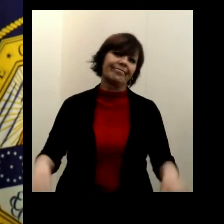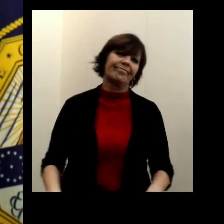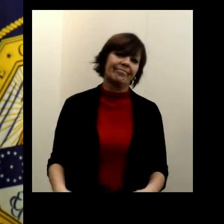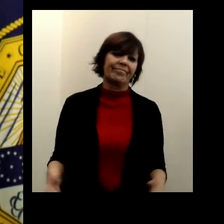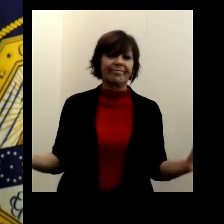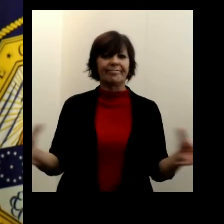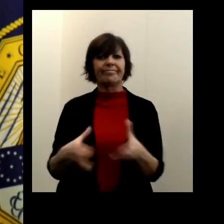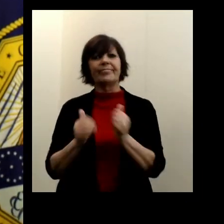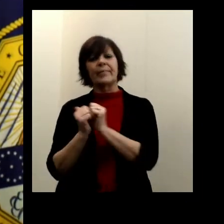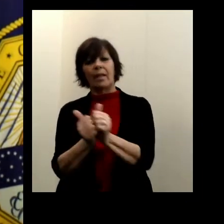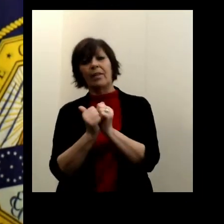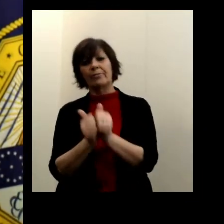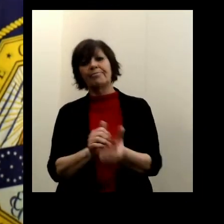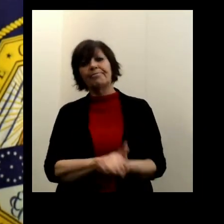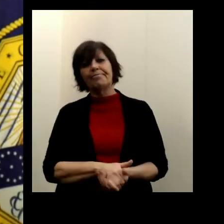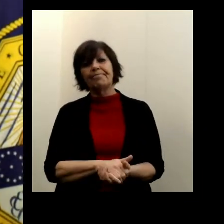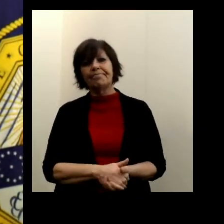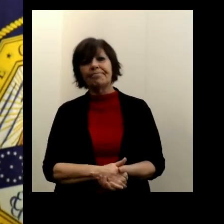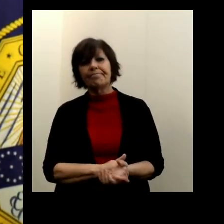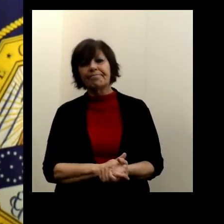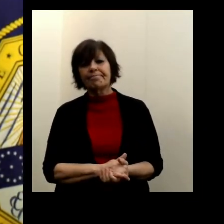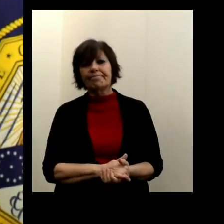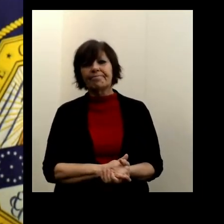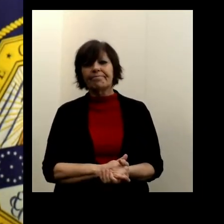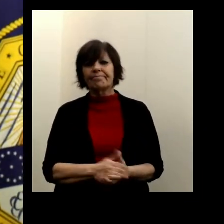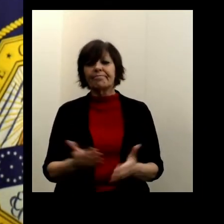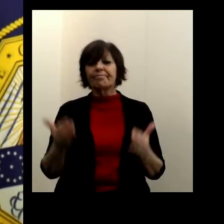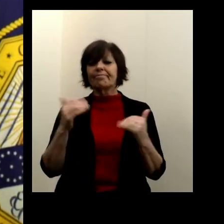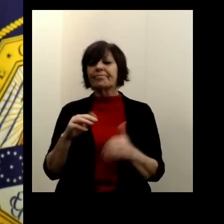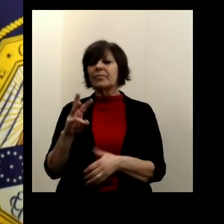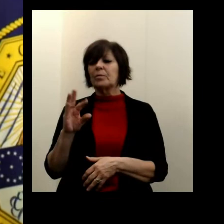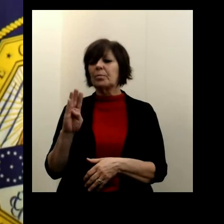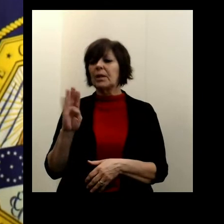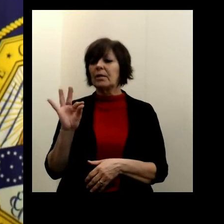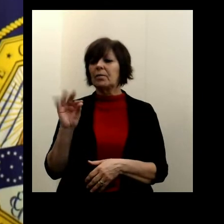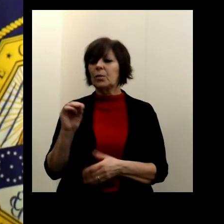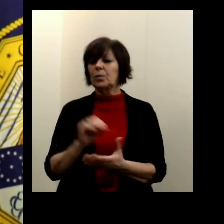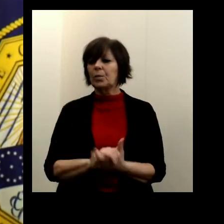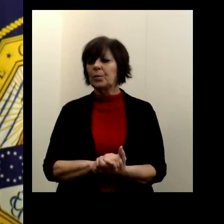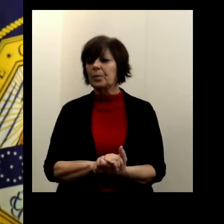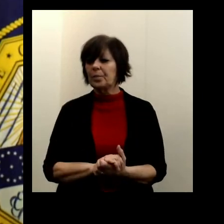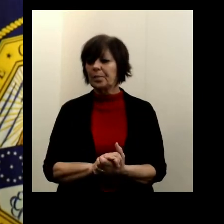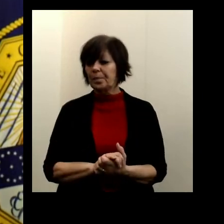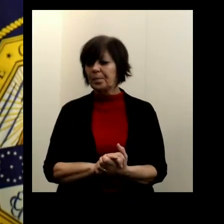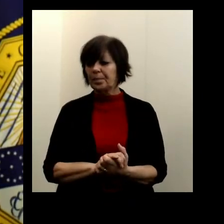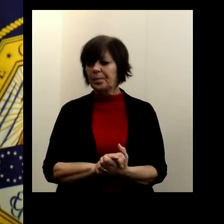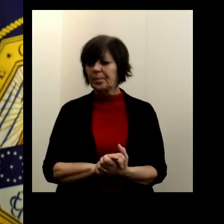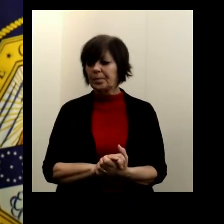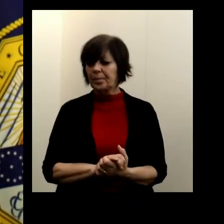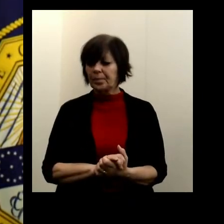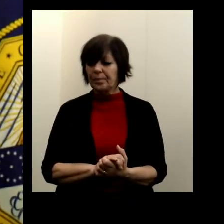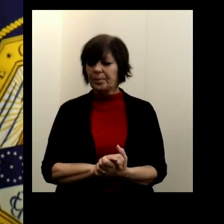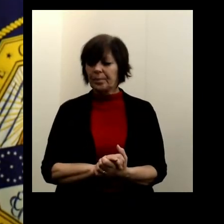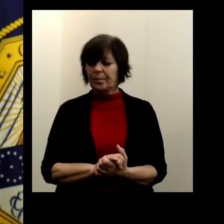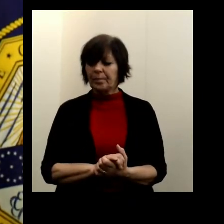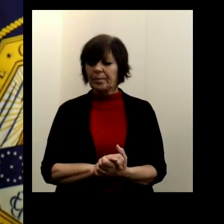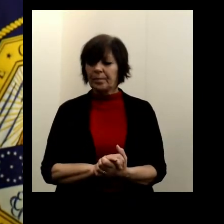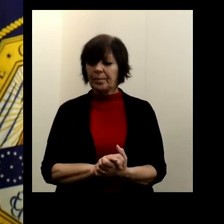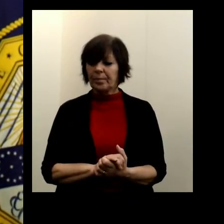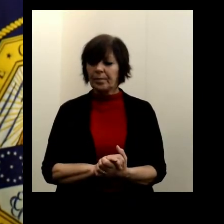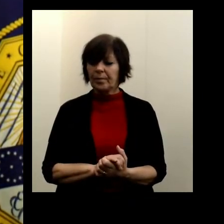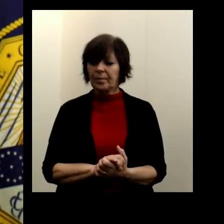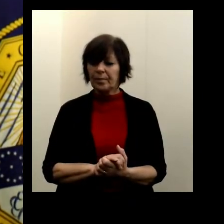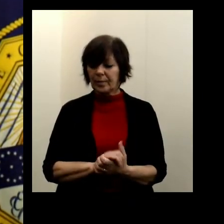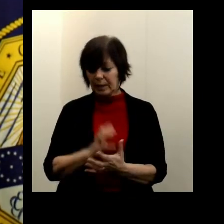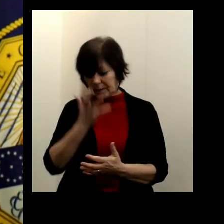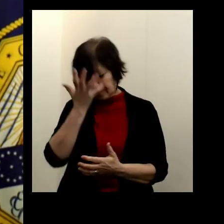Kyle Mackey, WBFO. Yes, thank you. I'd like to ask another